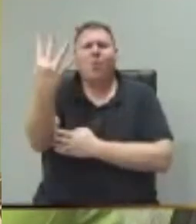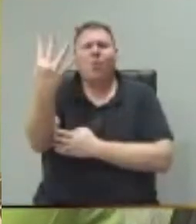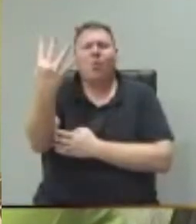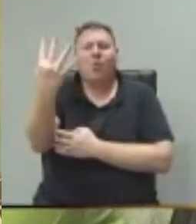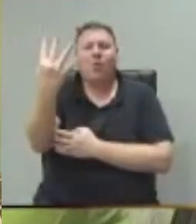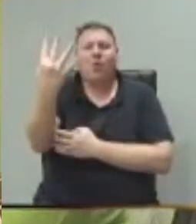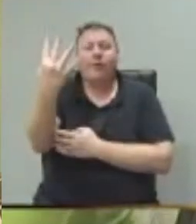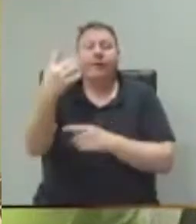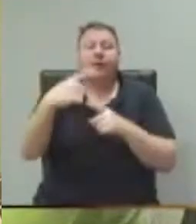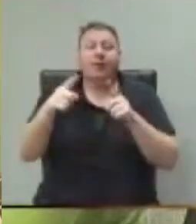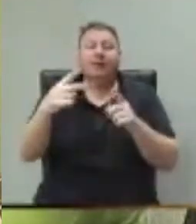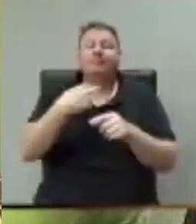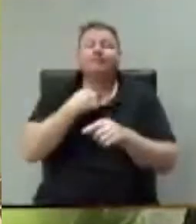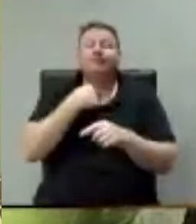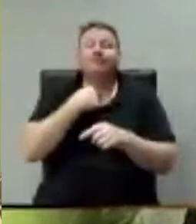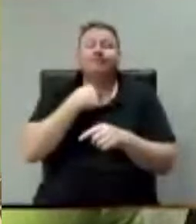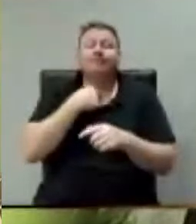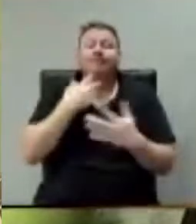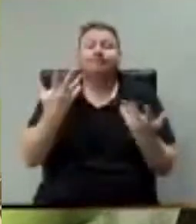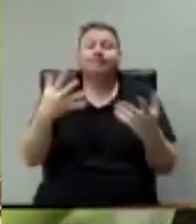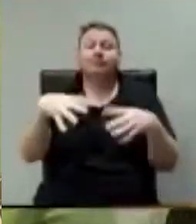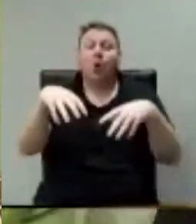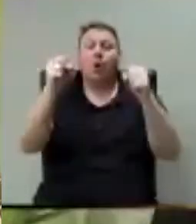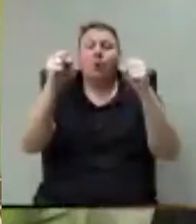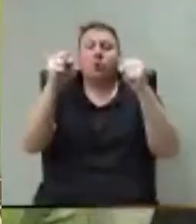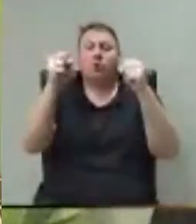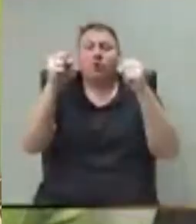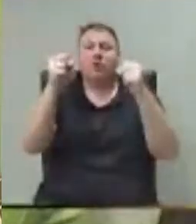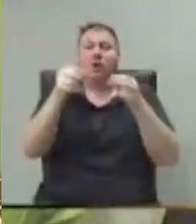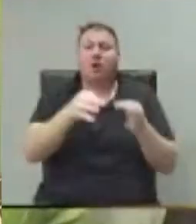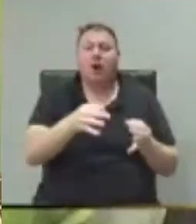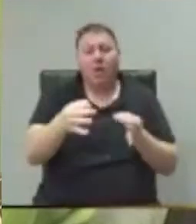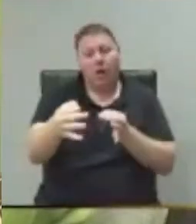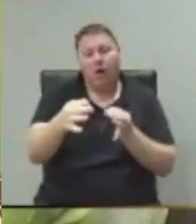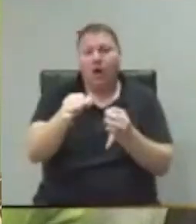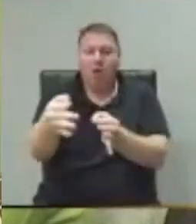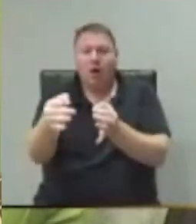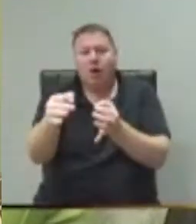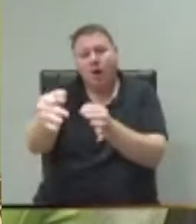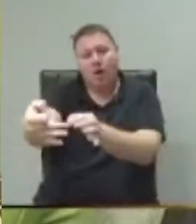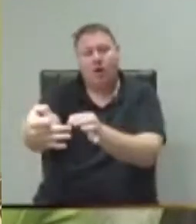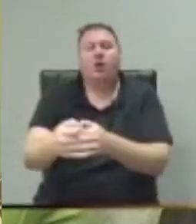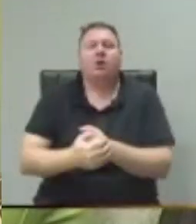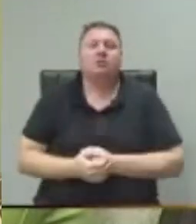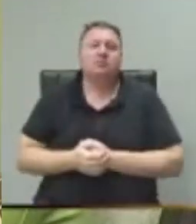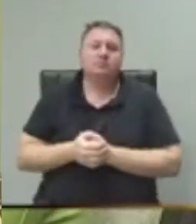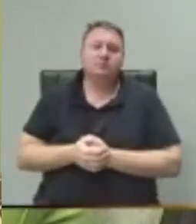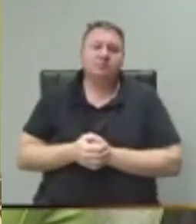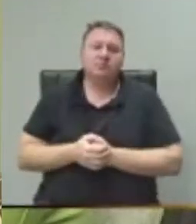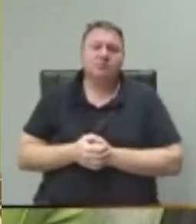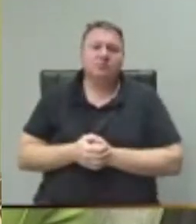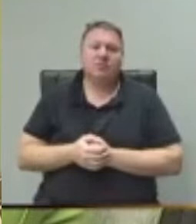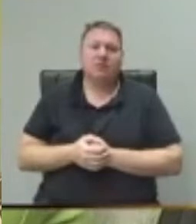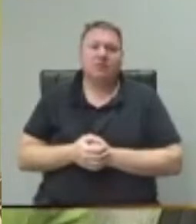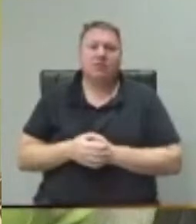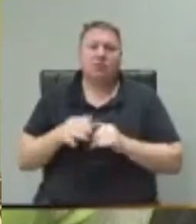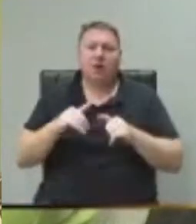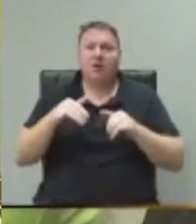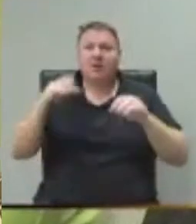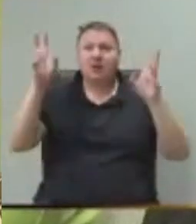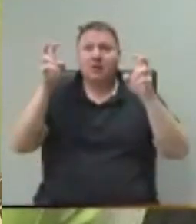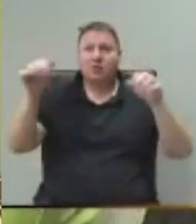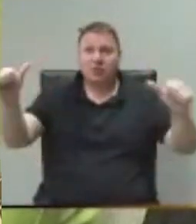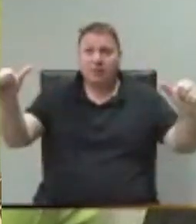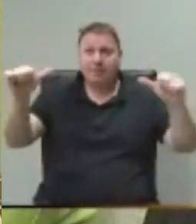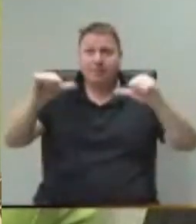But unfortunately, when there was load shedding, we had to wait until the electricity